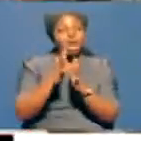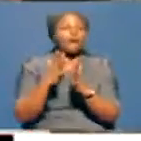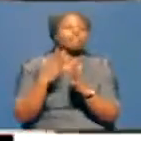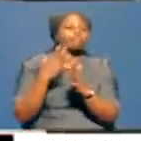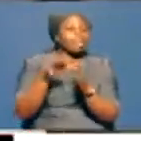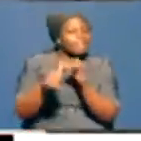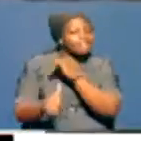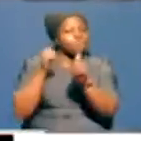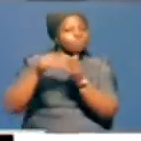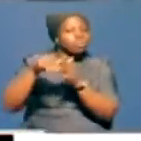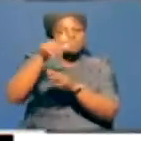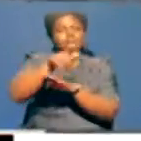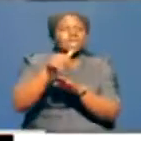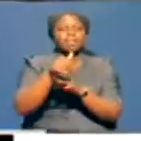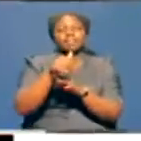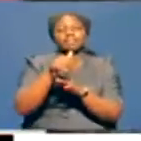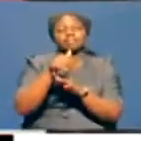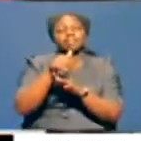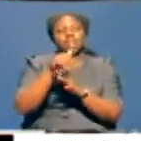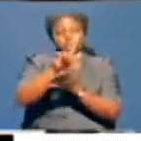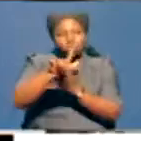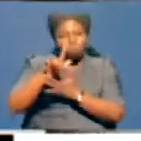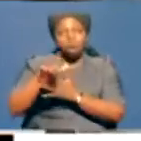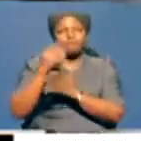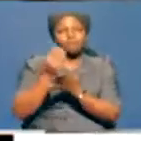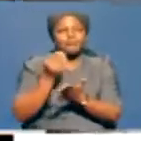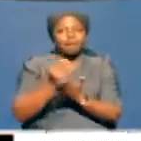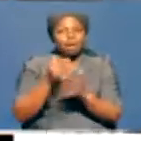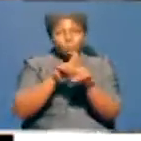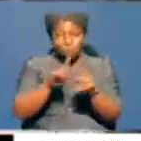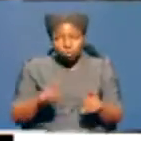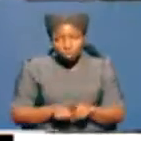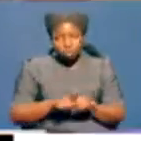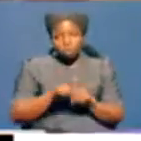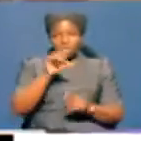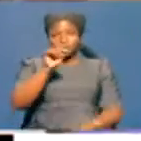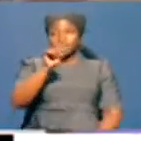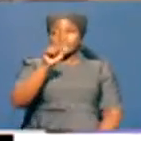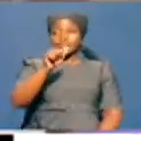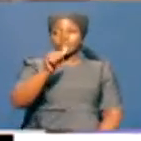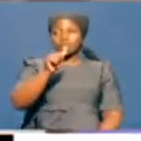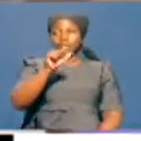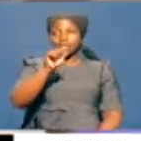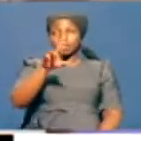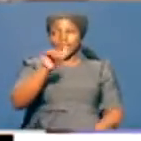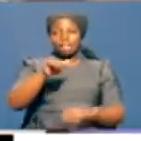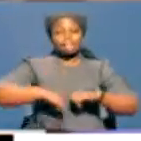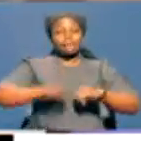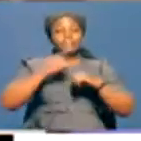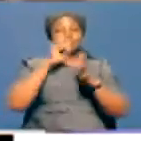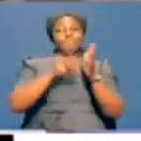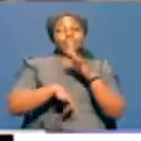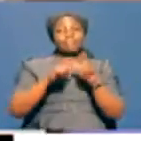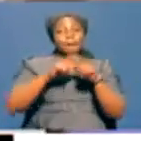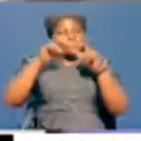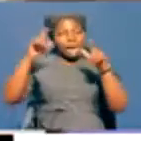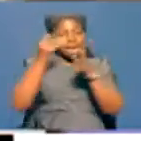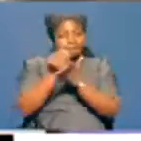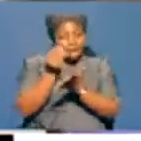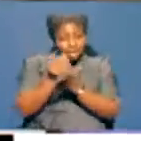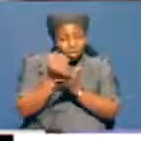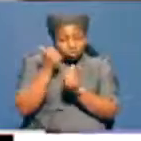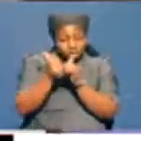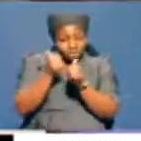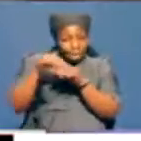loan deductions. SASRA Chairman John Munuve says the fact that a huge proportion of the non-remitted deductions owed